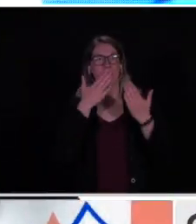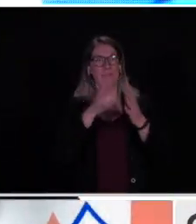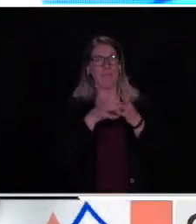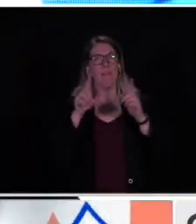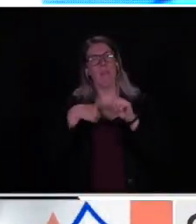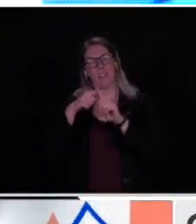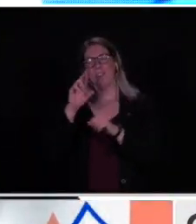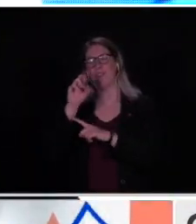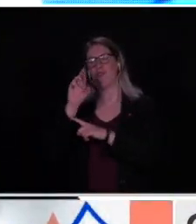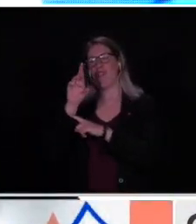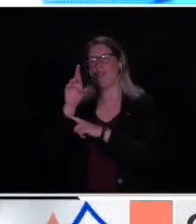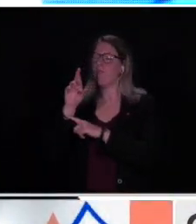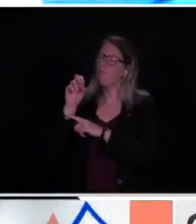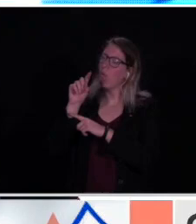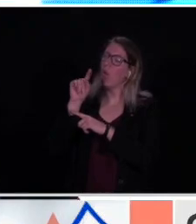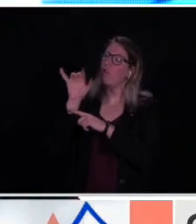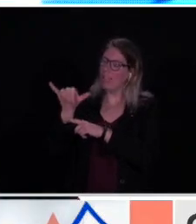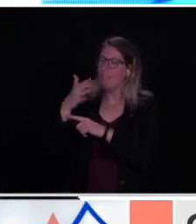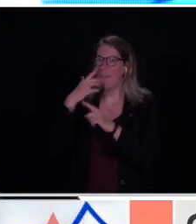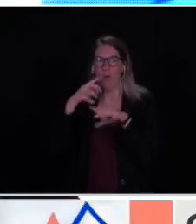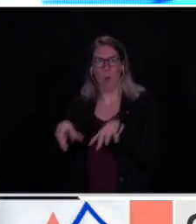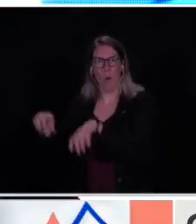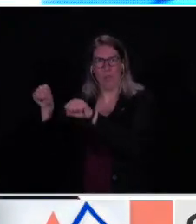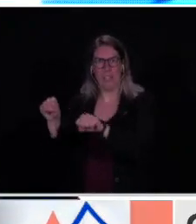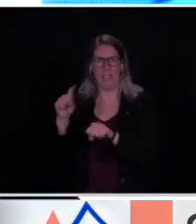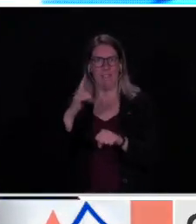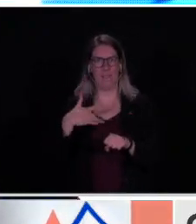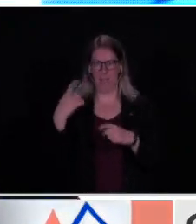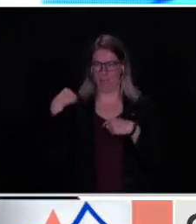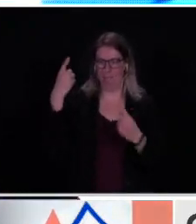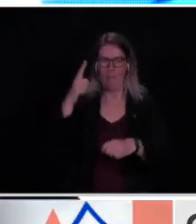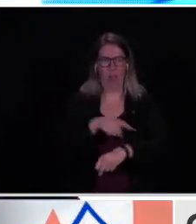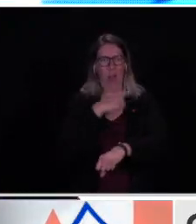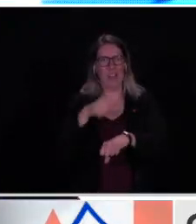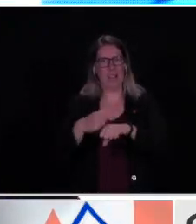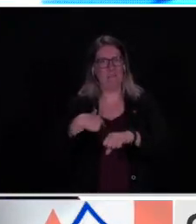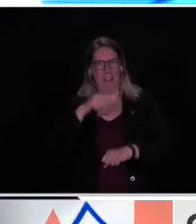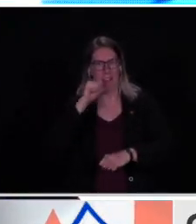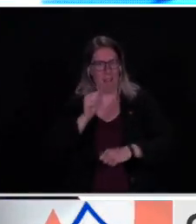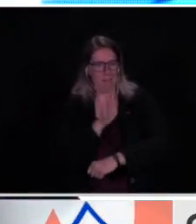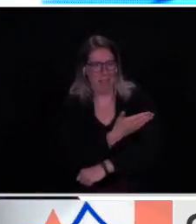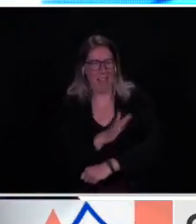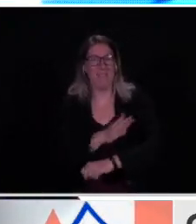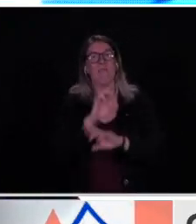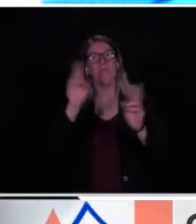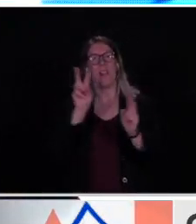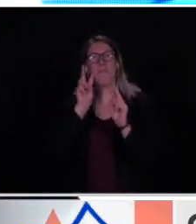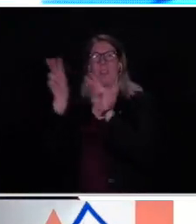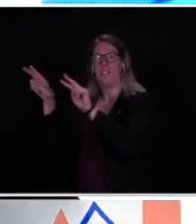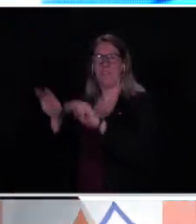Rotary for putting this on. Feels like it's been a while since I've been able to perform, so this feels pretty good. Here's a little Stevie Wonder for you.